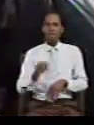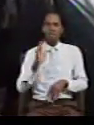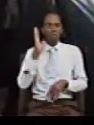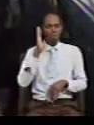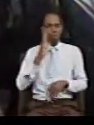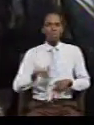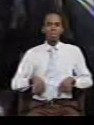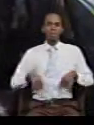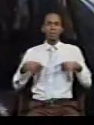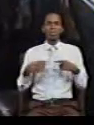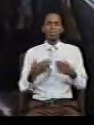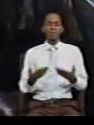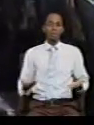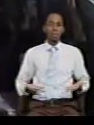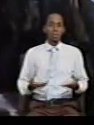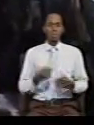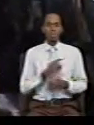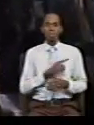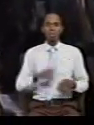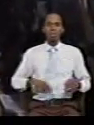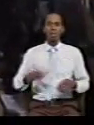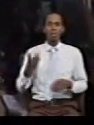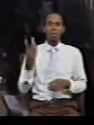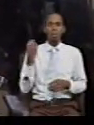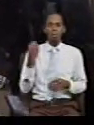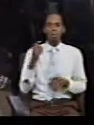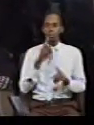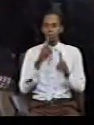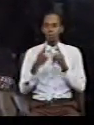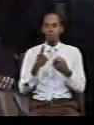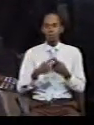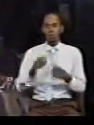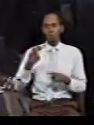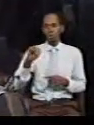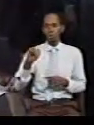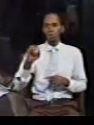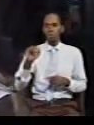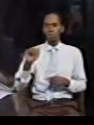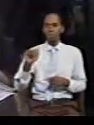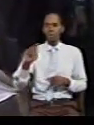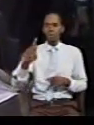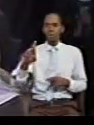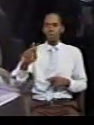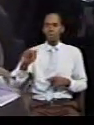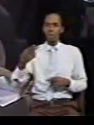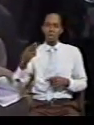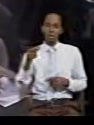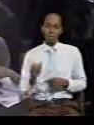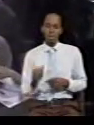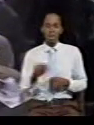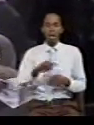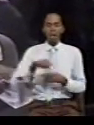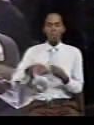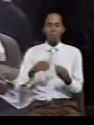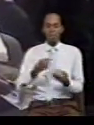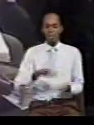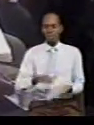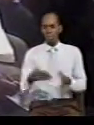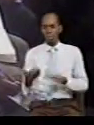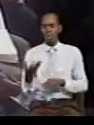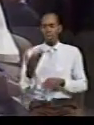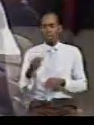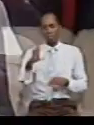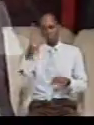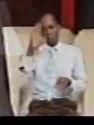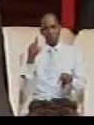The Lord was talking to Martha about the death of Lazarus. And he said, as